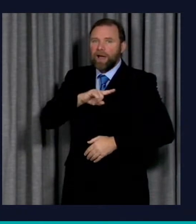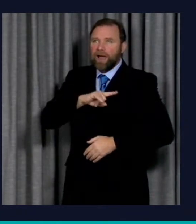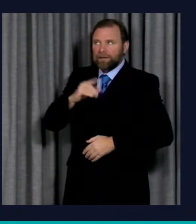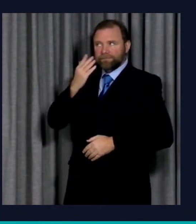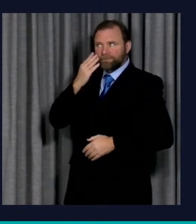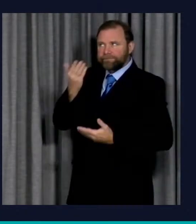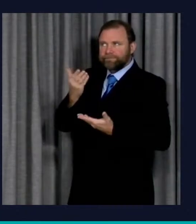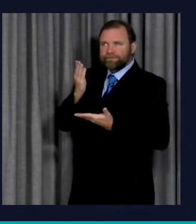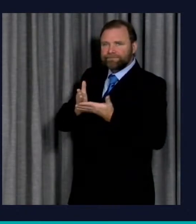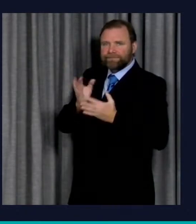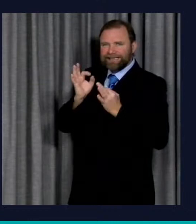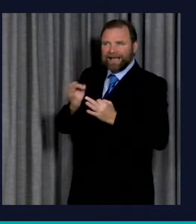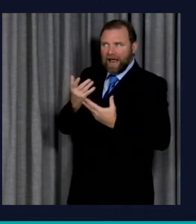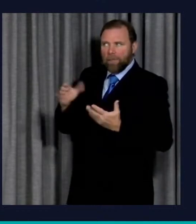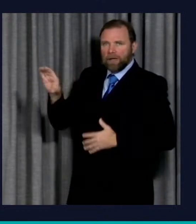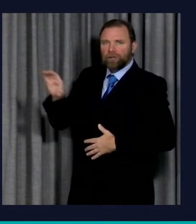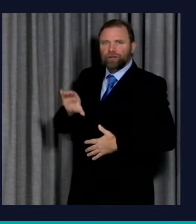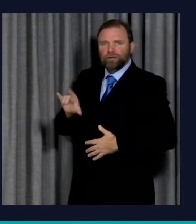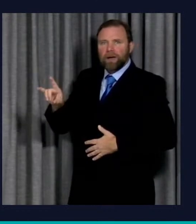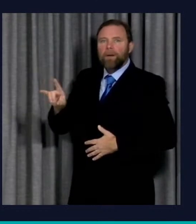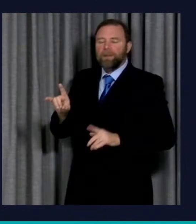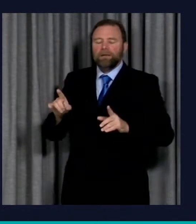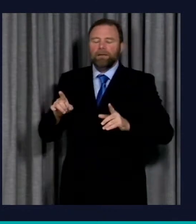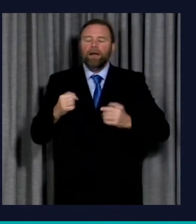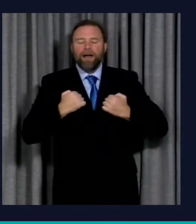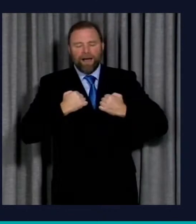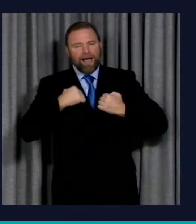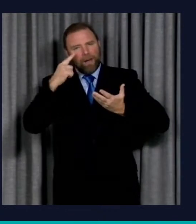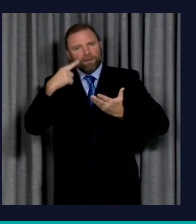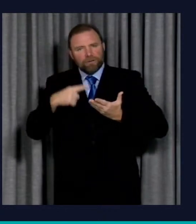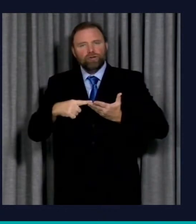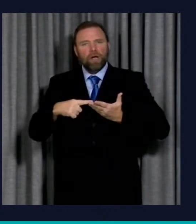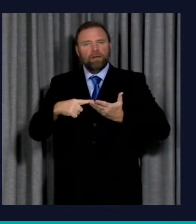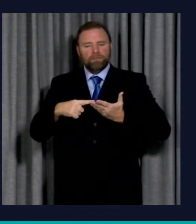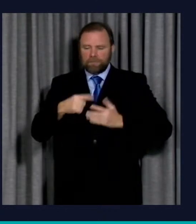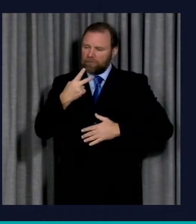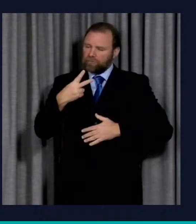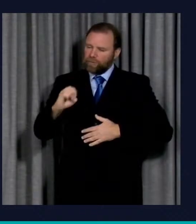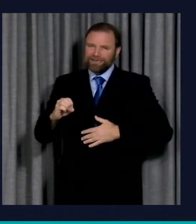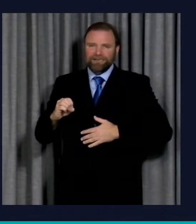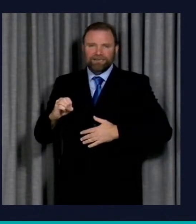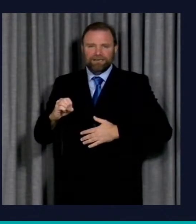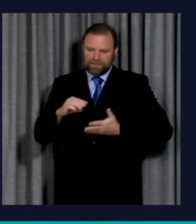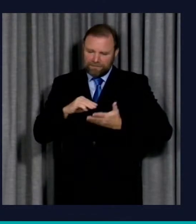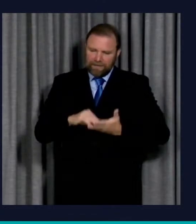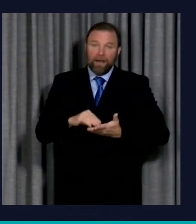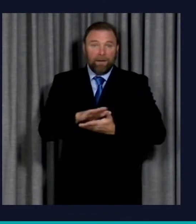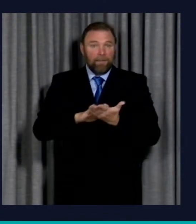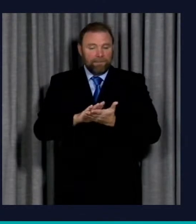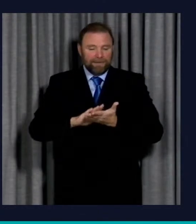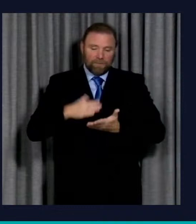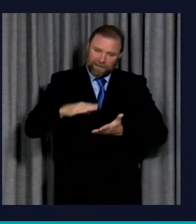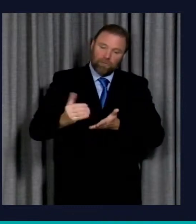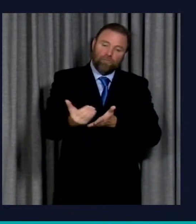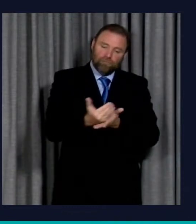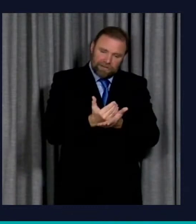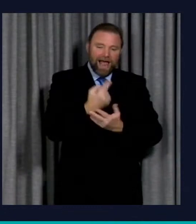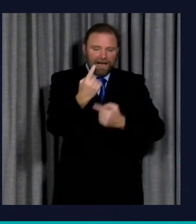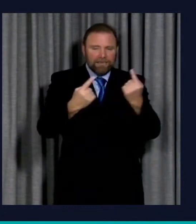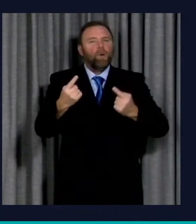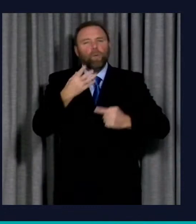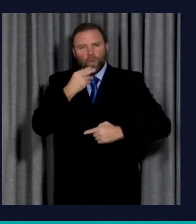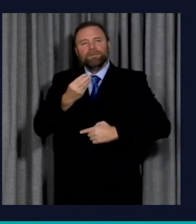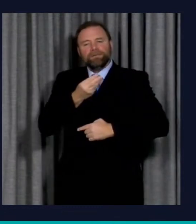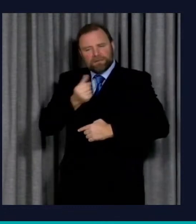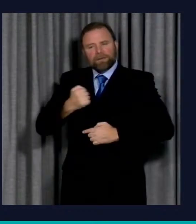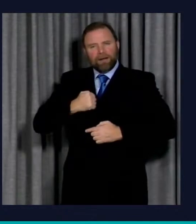that because of the protections we've announced today and the impact they will have on businesses, the Welsh Government will step in. We will use some money of